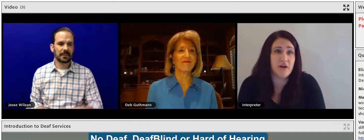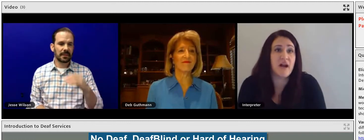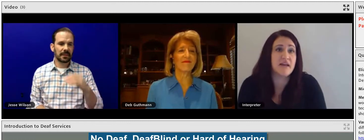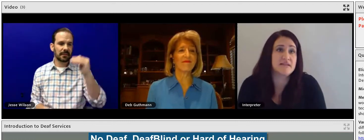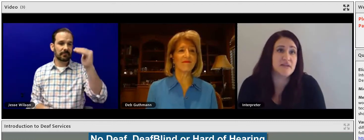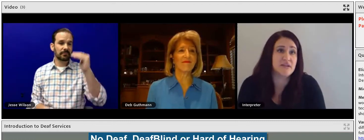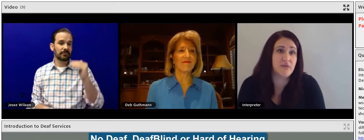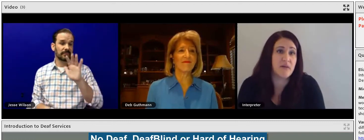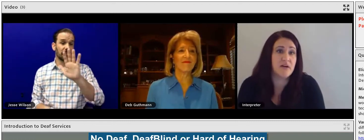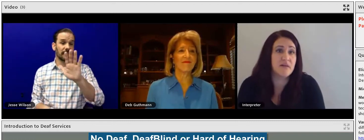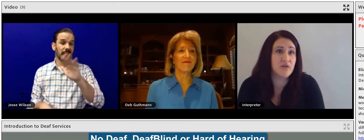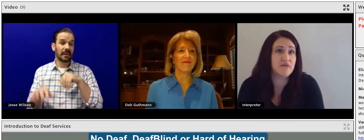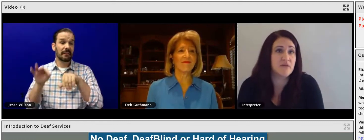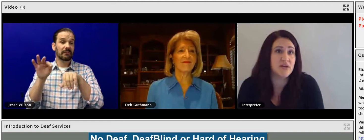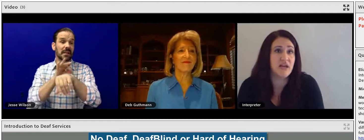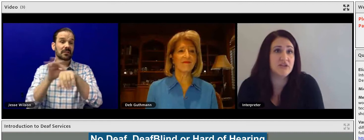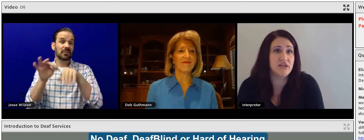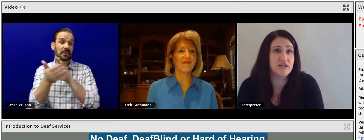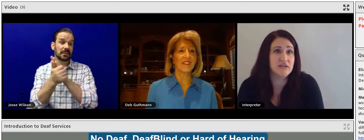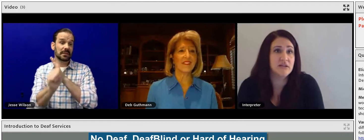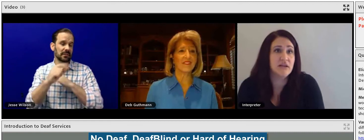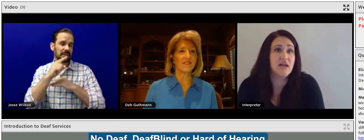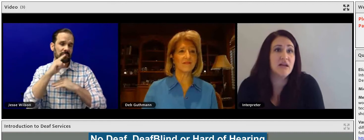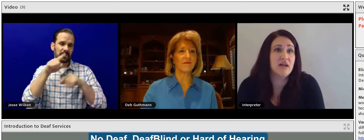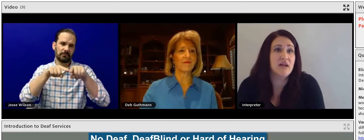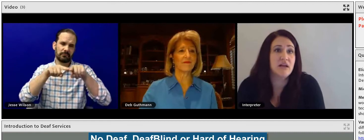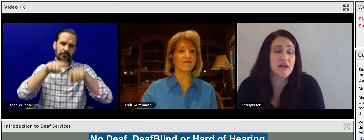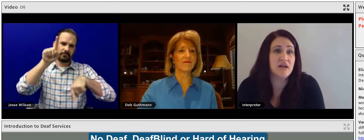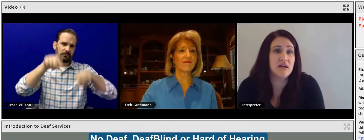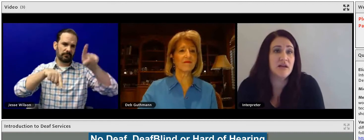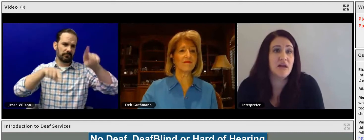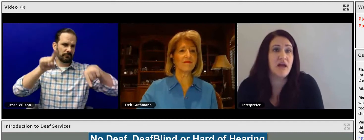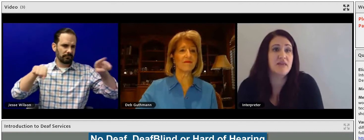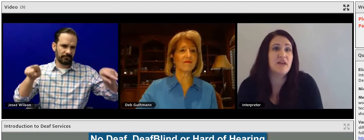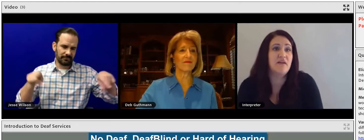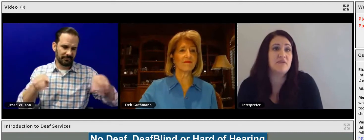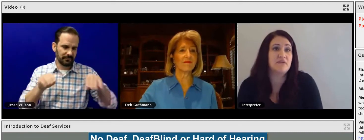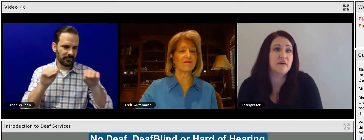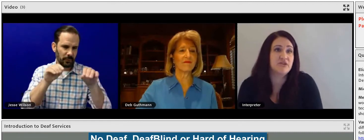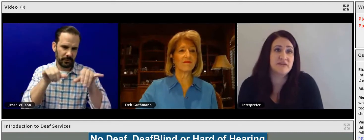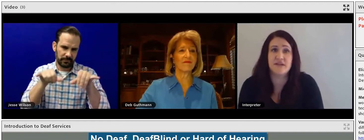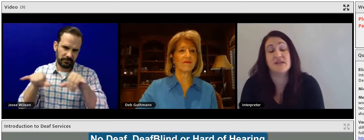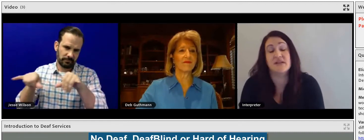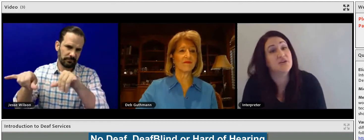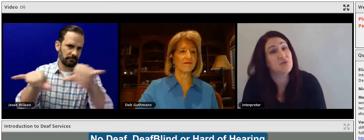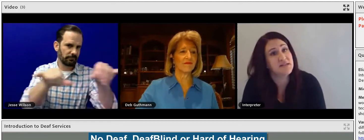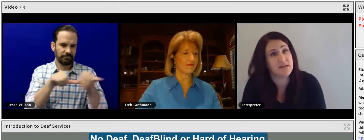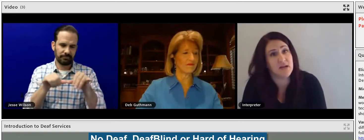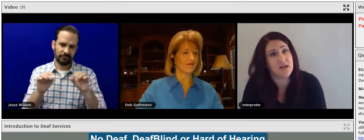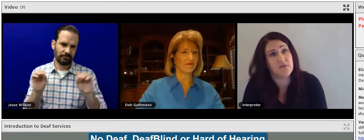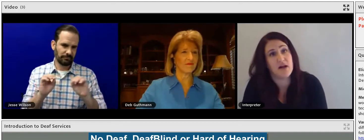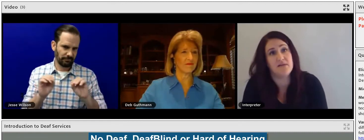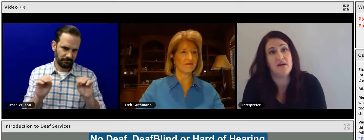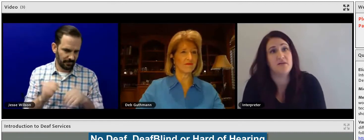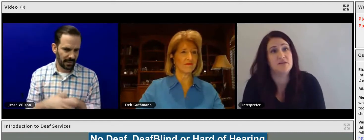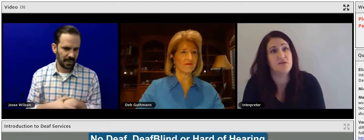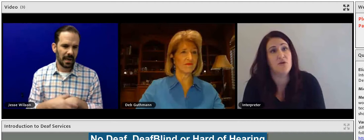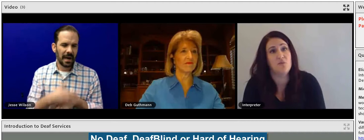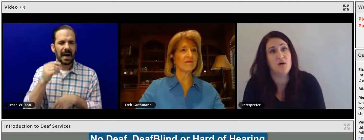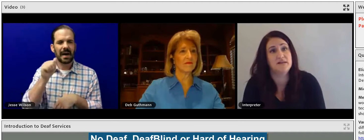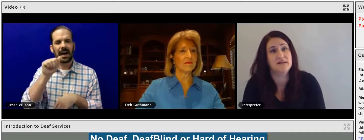A lot of people prefer ASL as their primary mode of communication. And then we have their functional skills, and you're going to see a